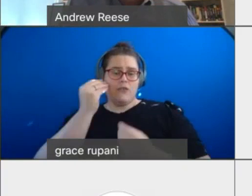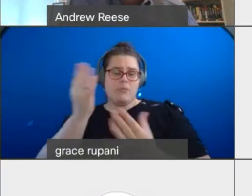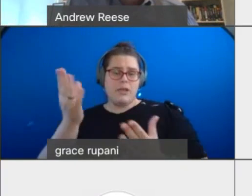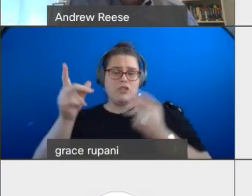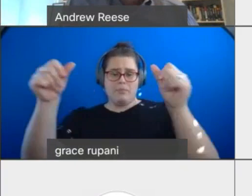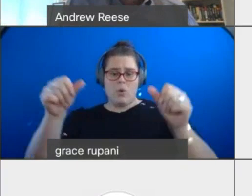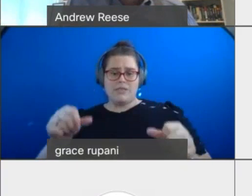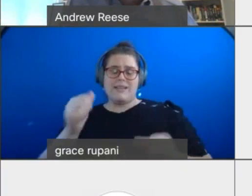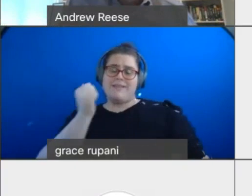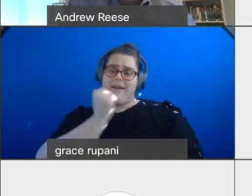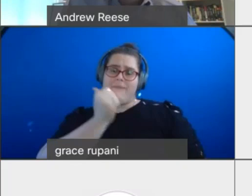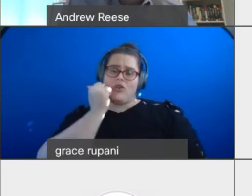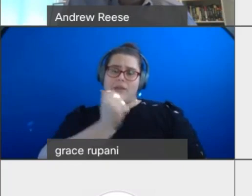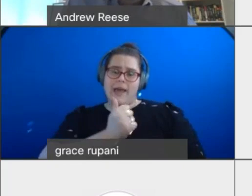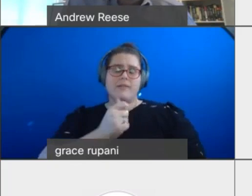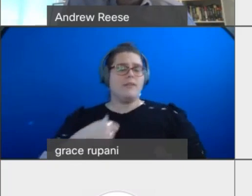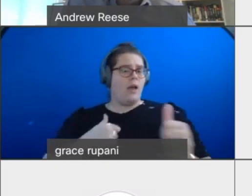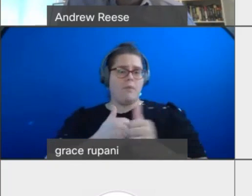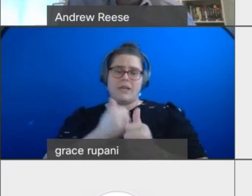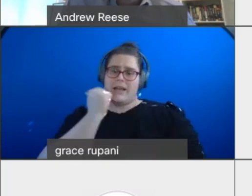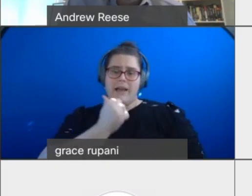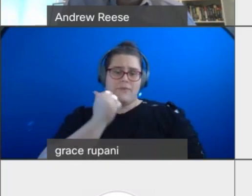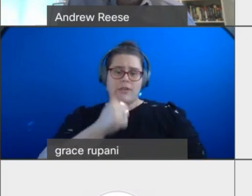updated daily. If you look at